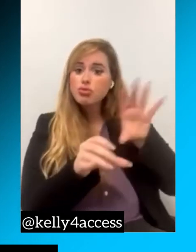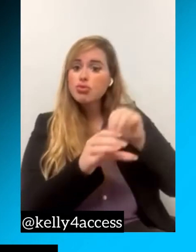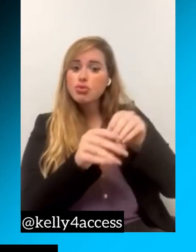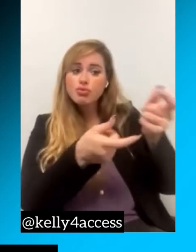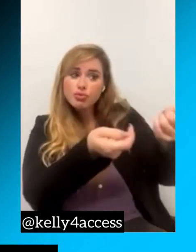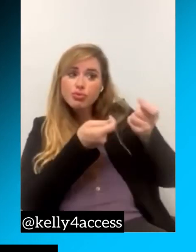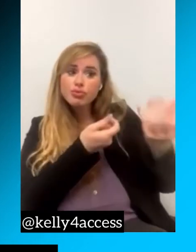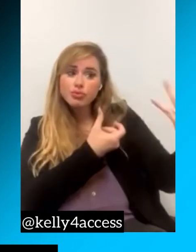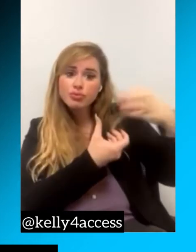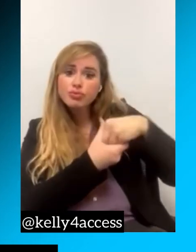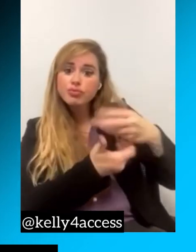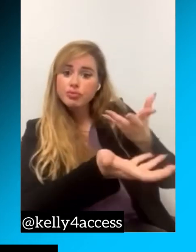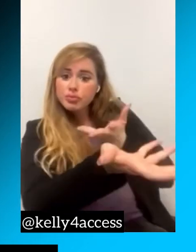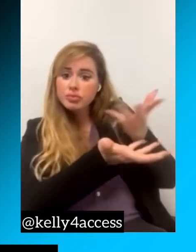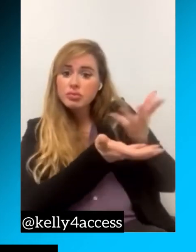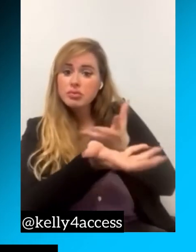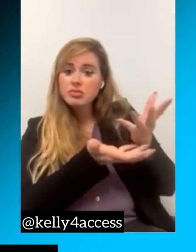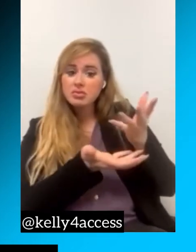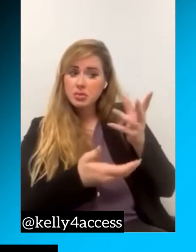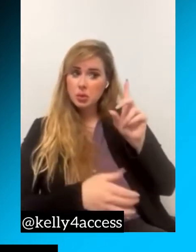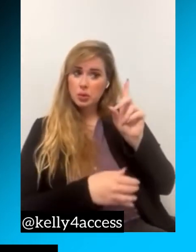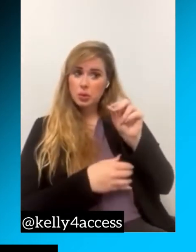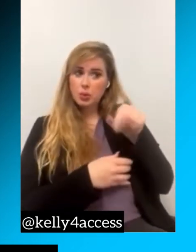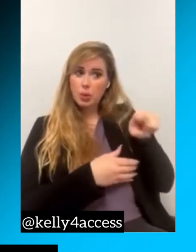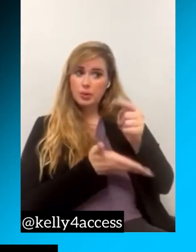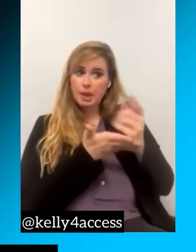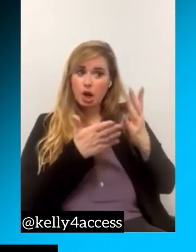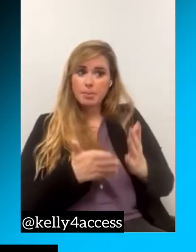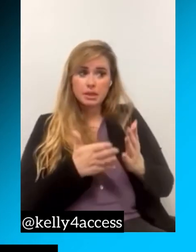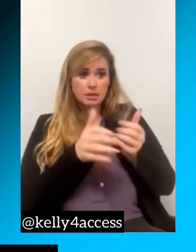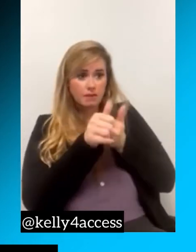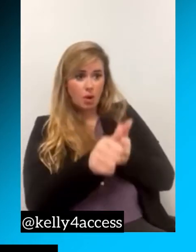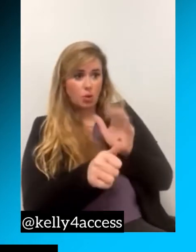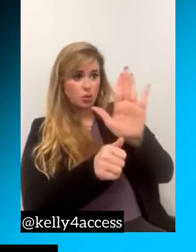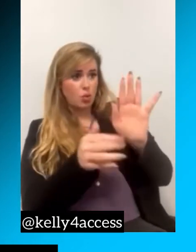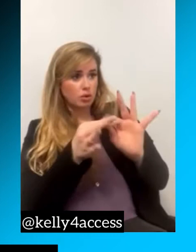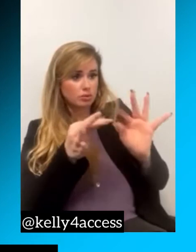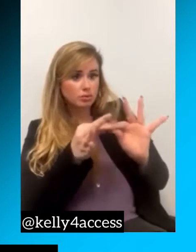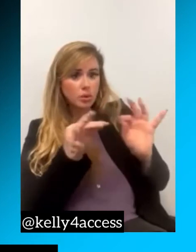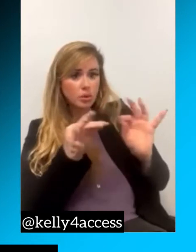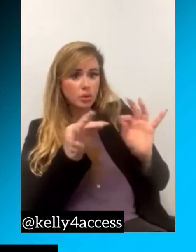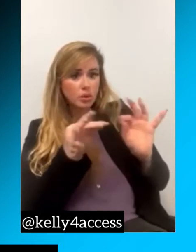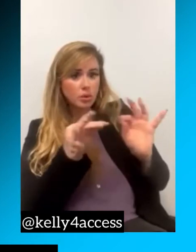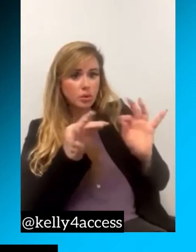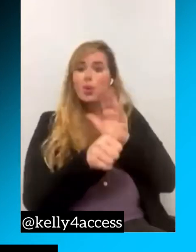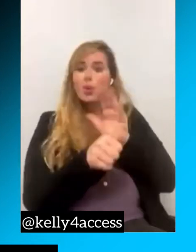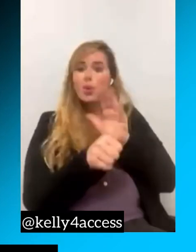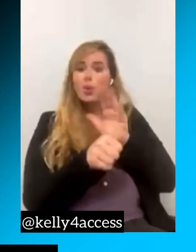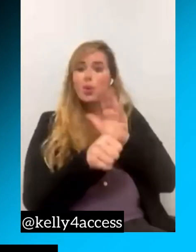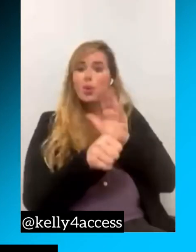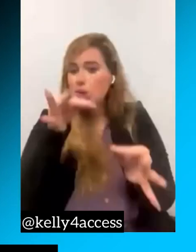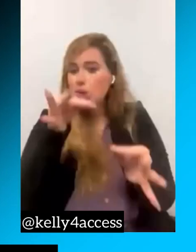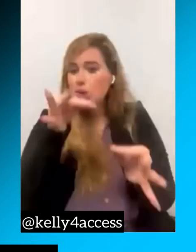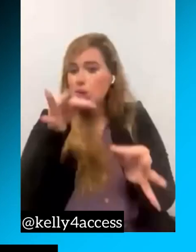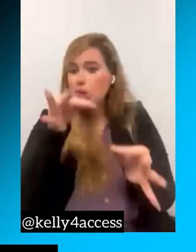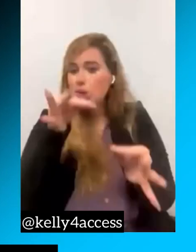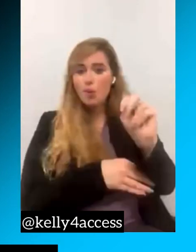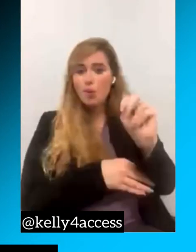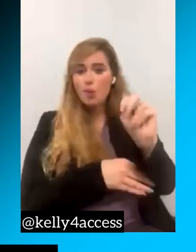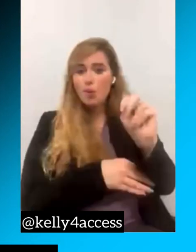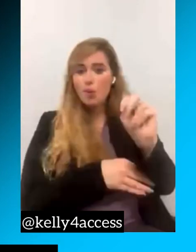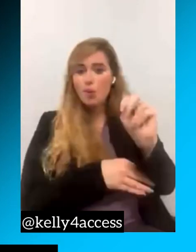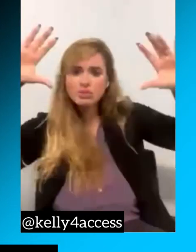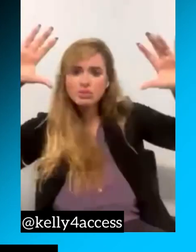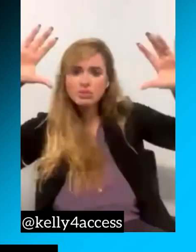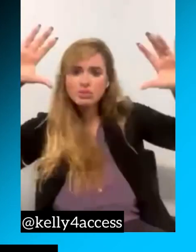Do they go based off of what they know, or are they going off of you? It's really important to always